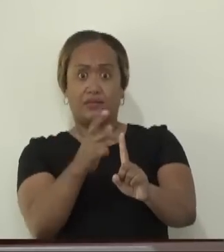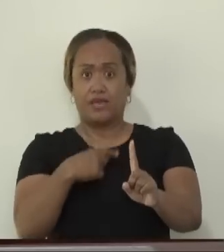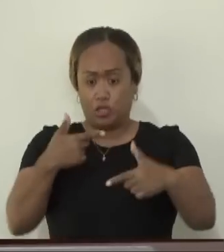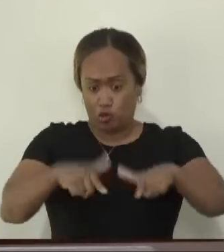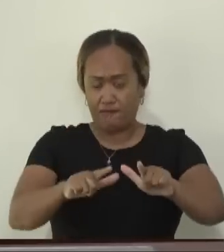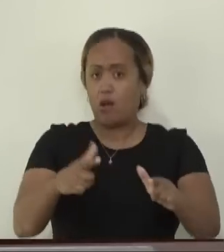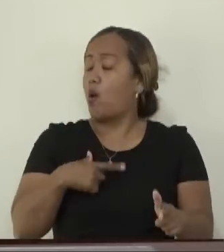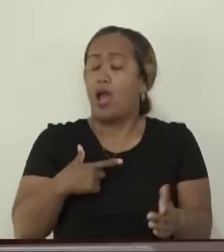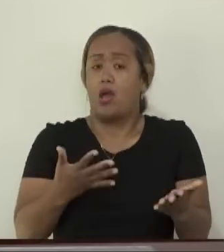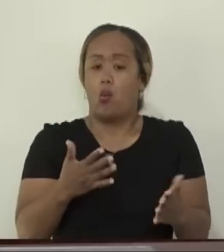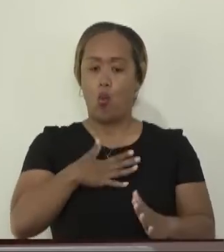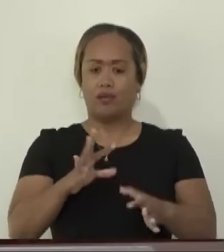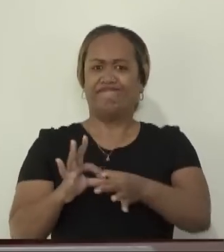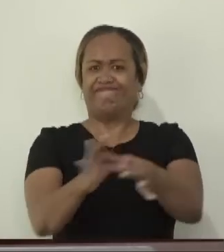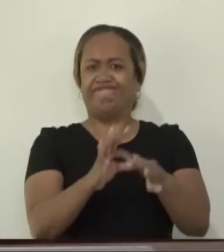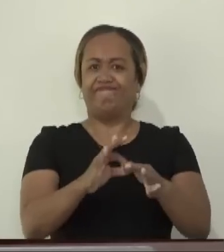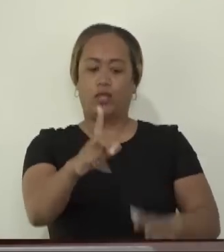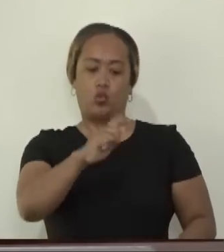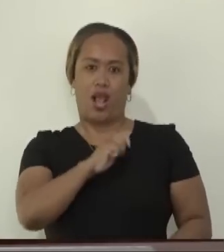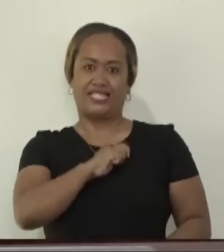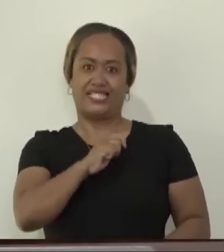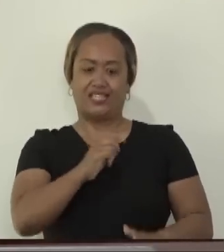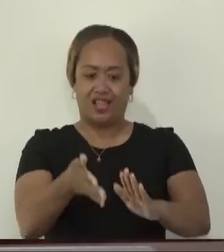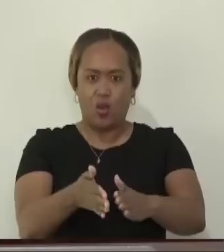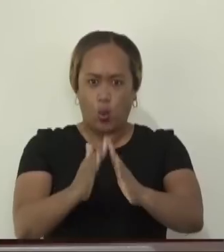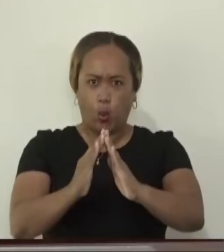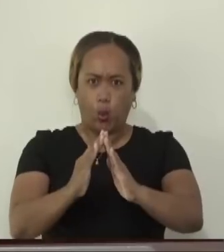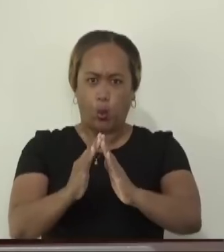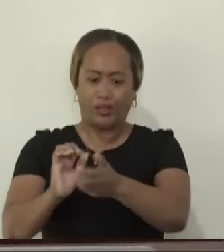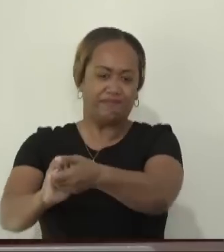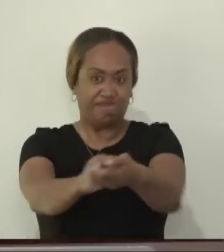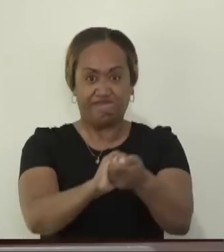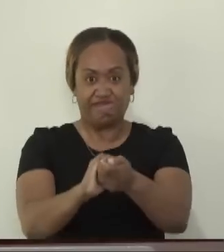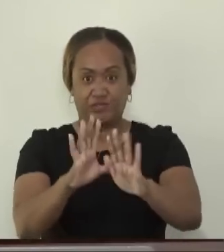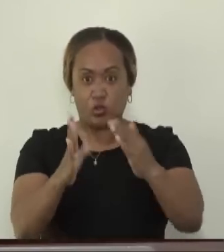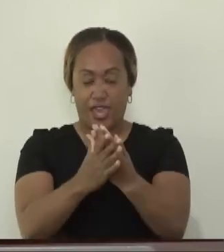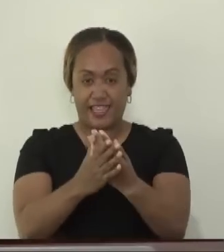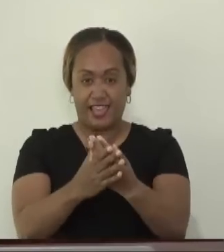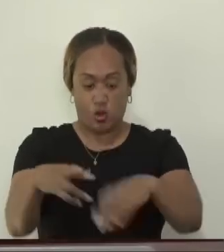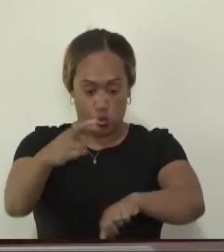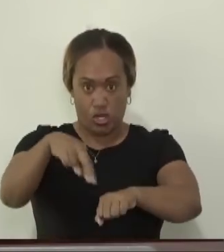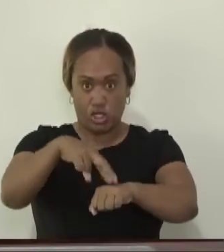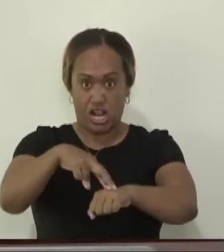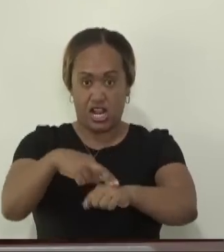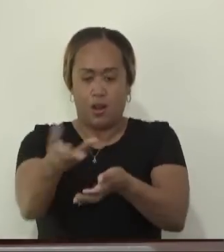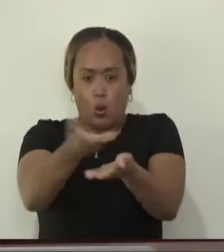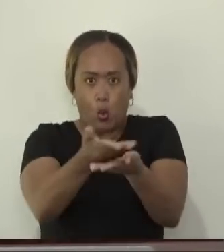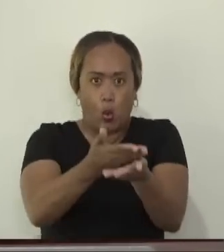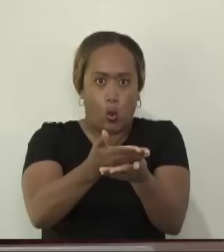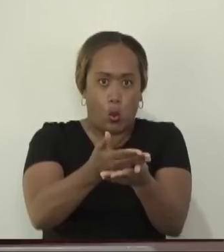to build trust and restore regional solidarity, strengthen bilateral